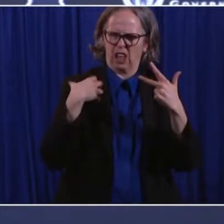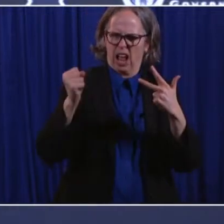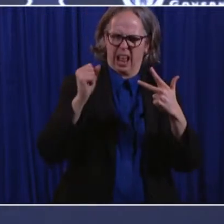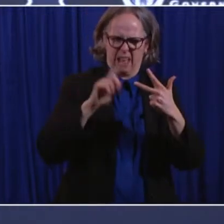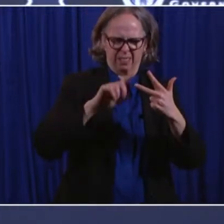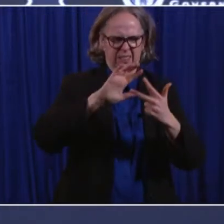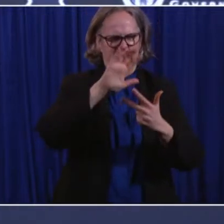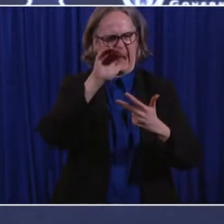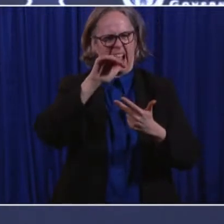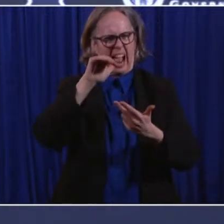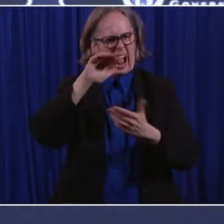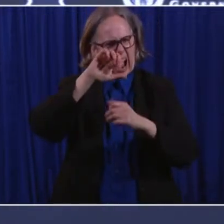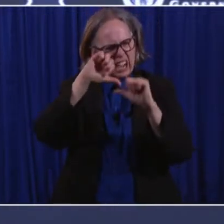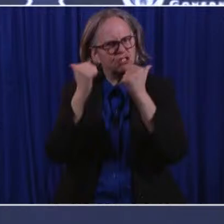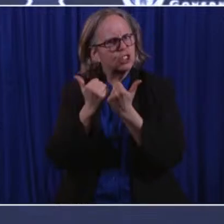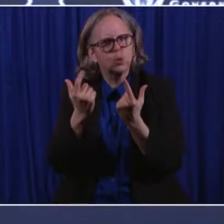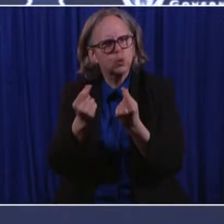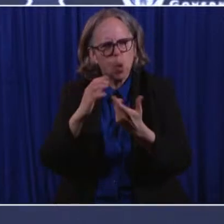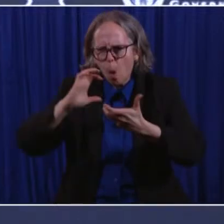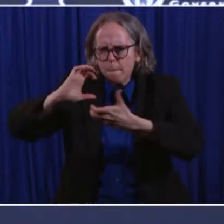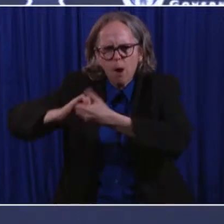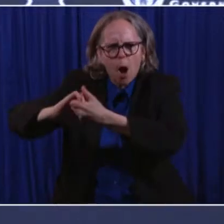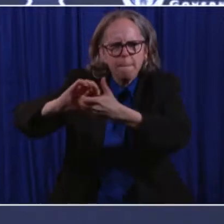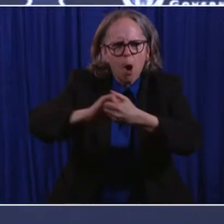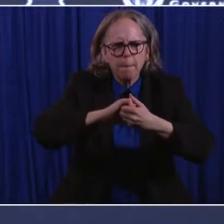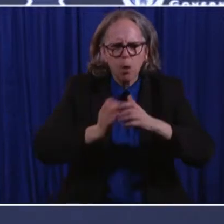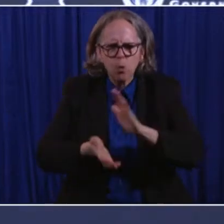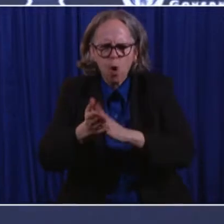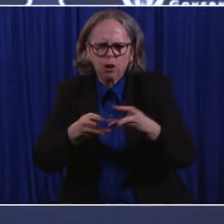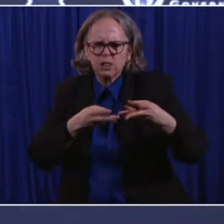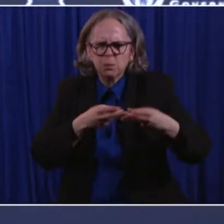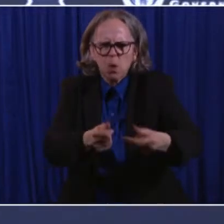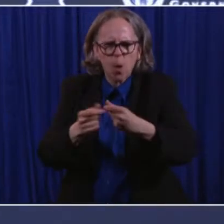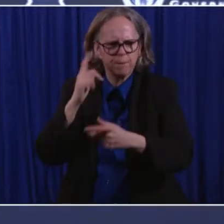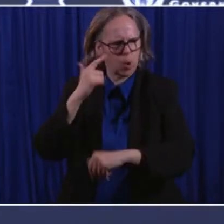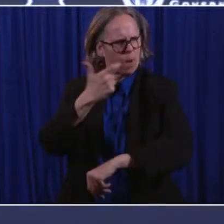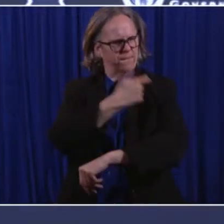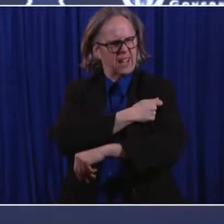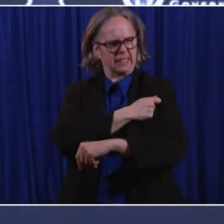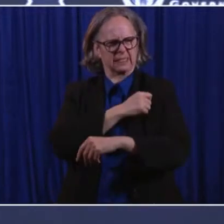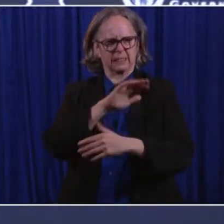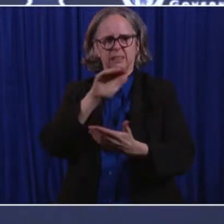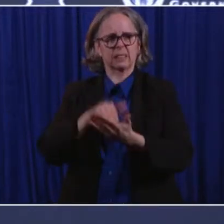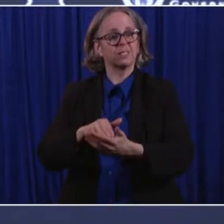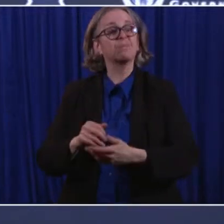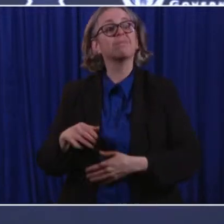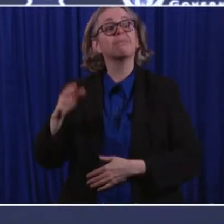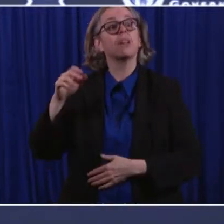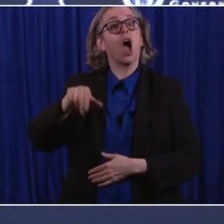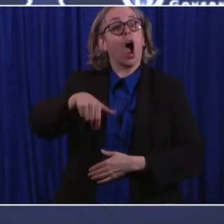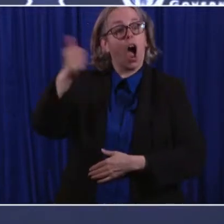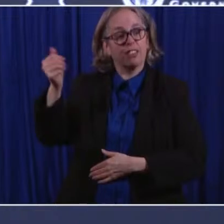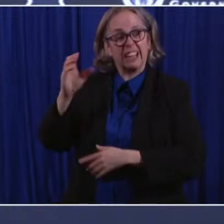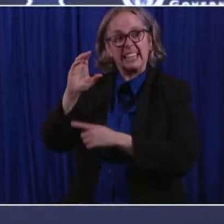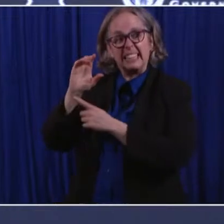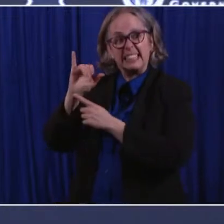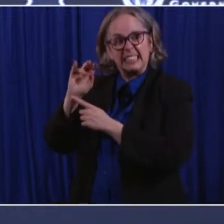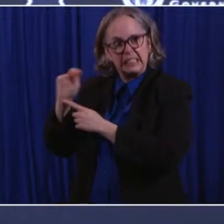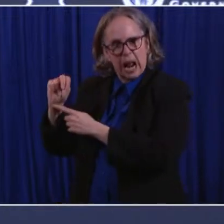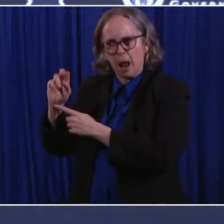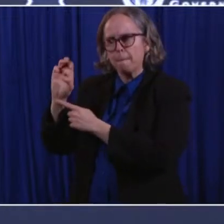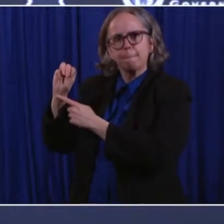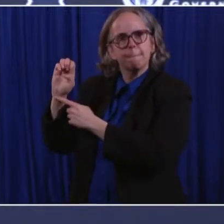to this vaccination process. This includes Cincinnati Metro, the Cancer Justice Network, the Council